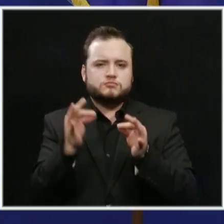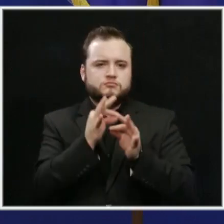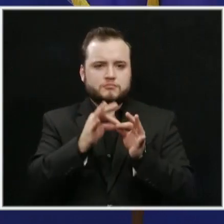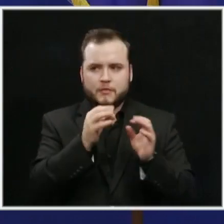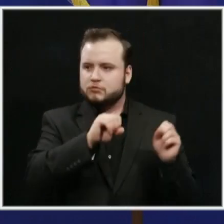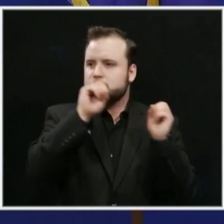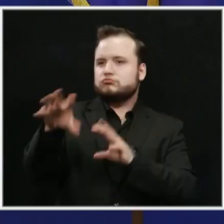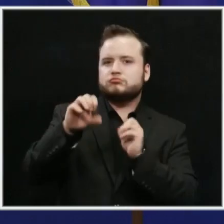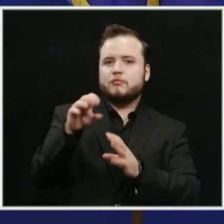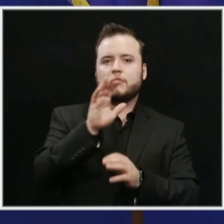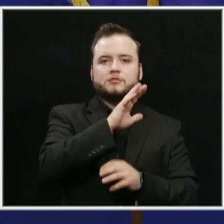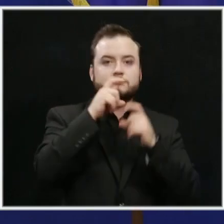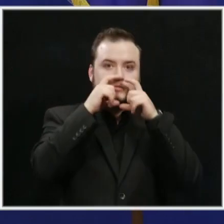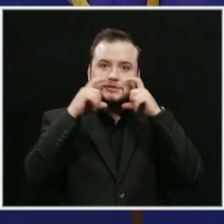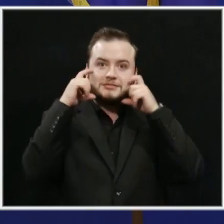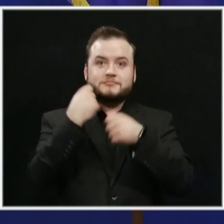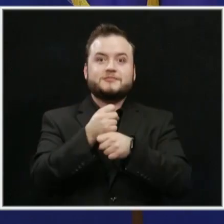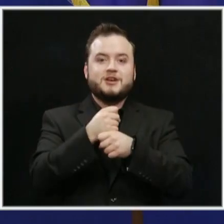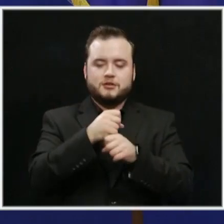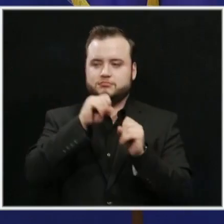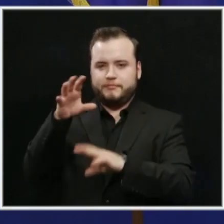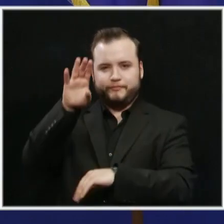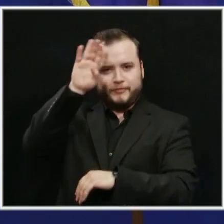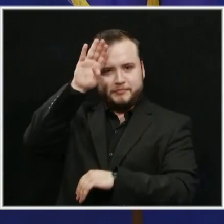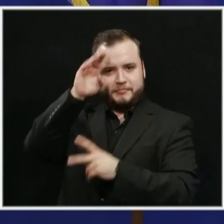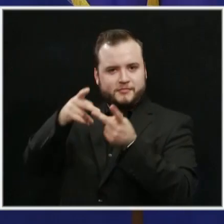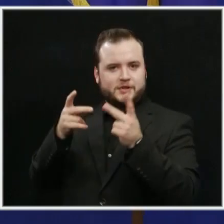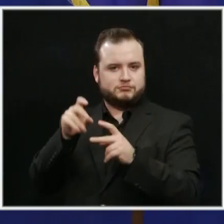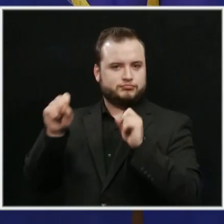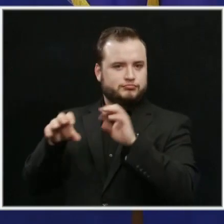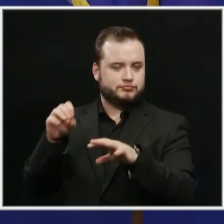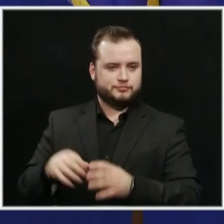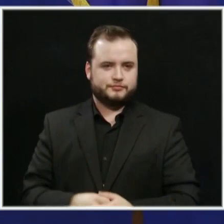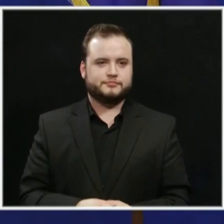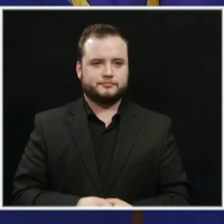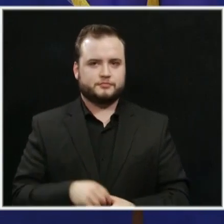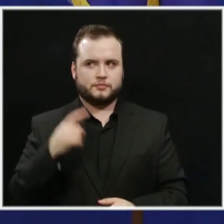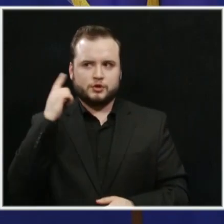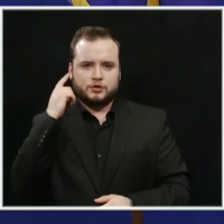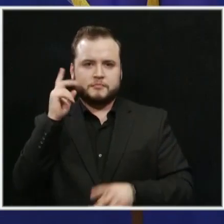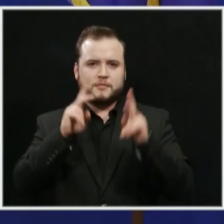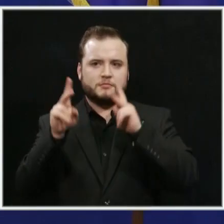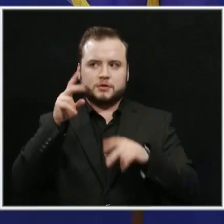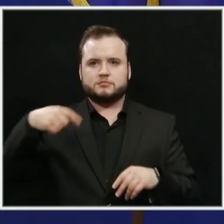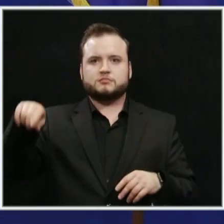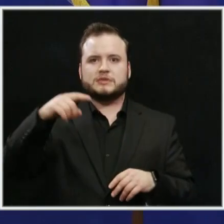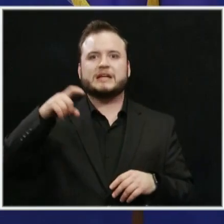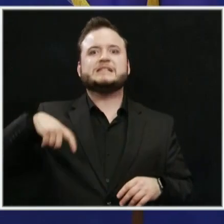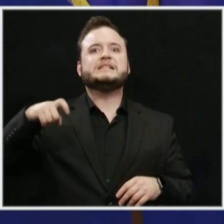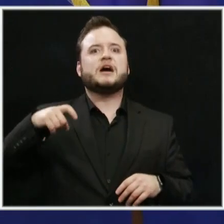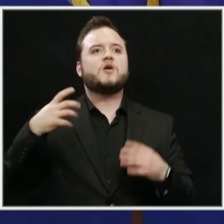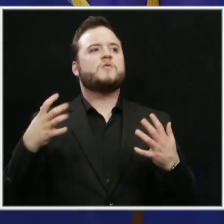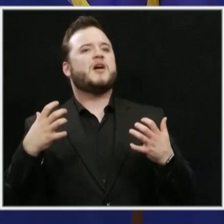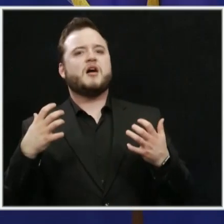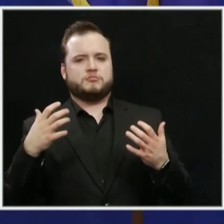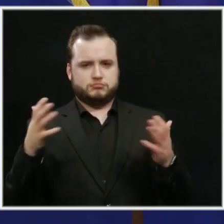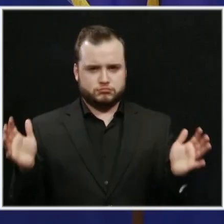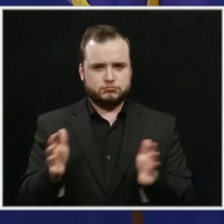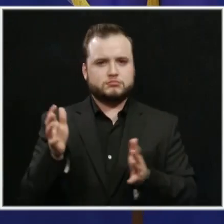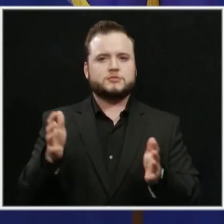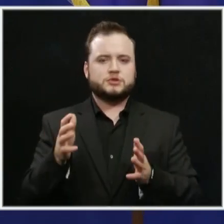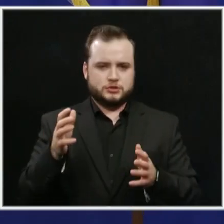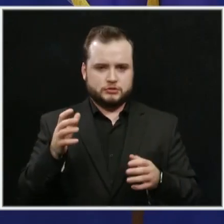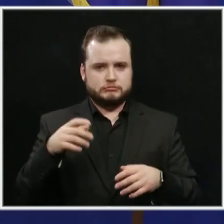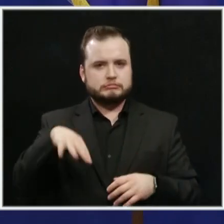this is happening on its own. We're hearing that people could use more of these. I'm encouraging people, many of you in here are doing it, of when we're outside trying to wear our